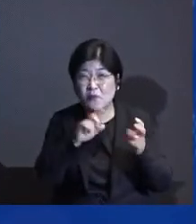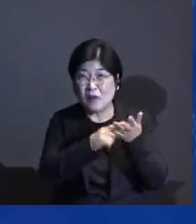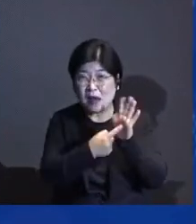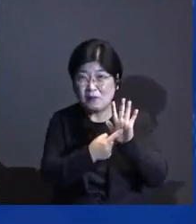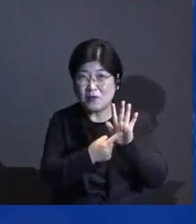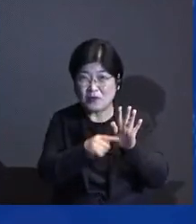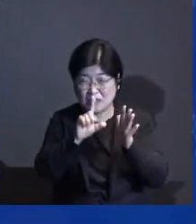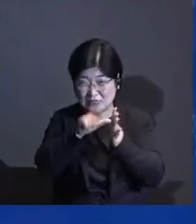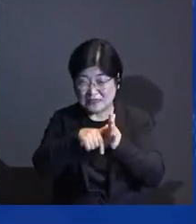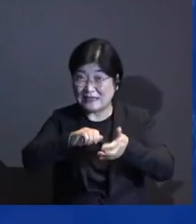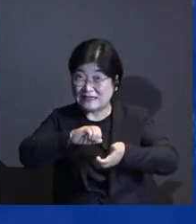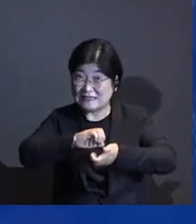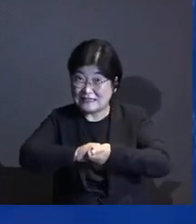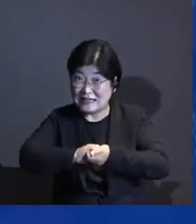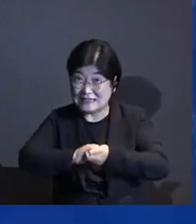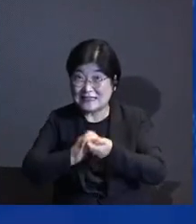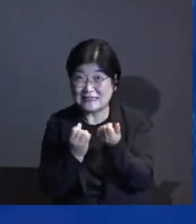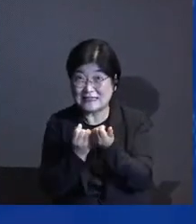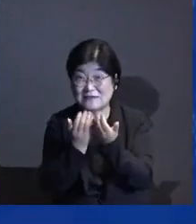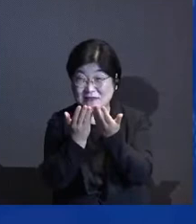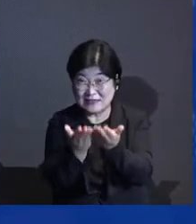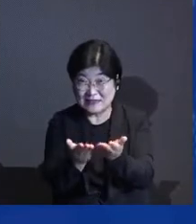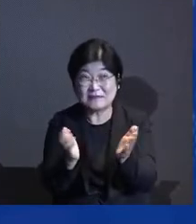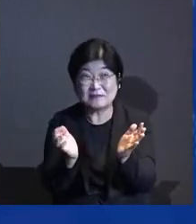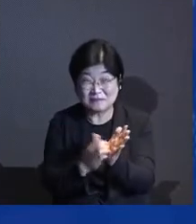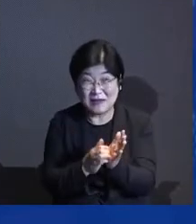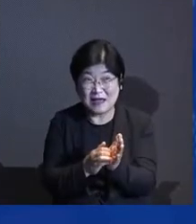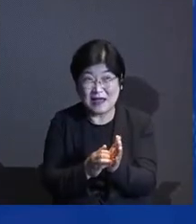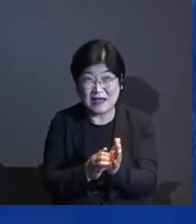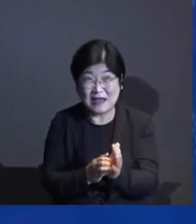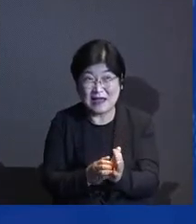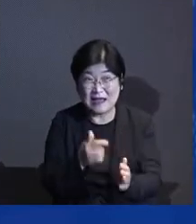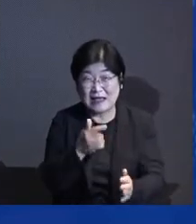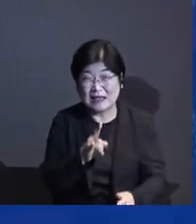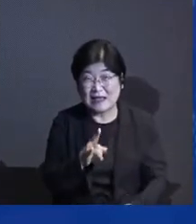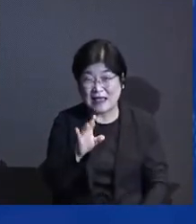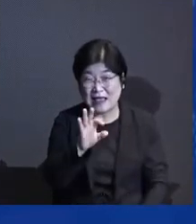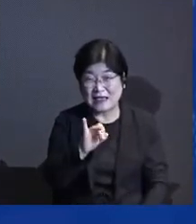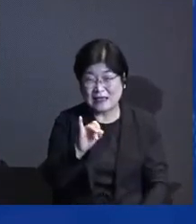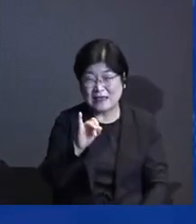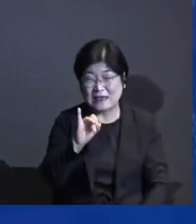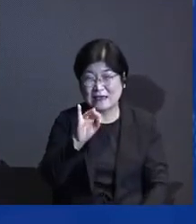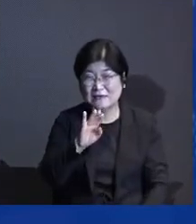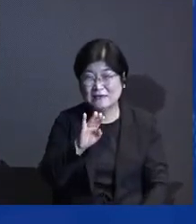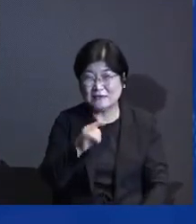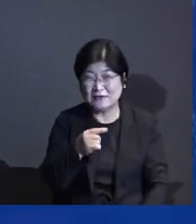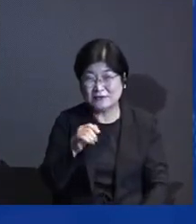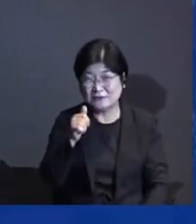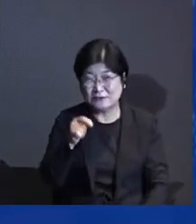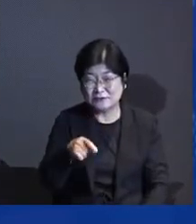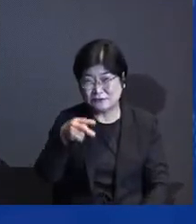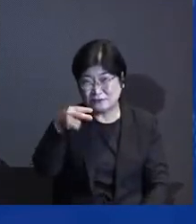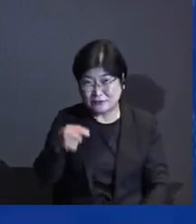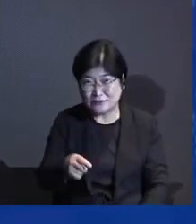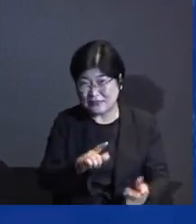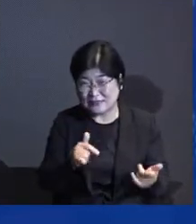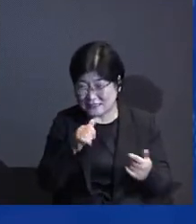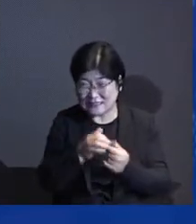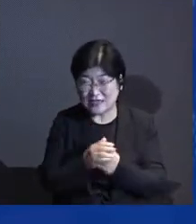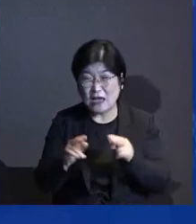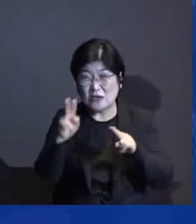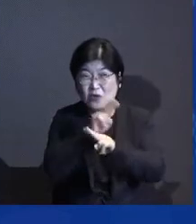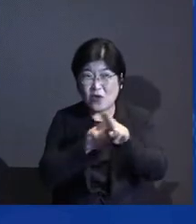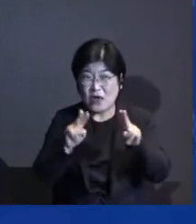this neighborhood project, because we were talking about four different countries. We visited Netherlands, Slovenia, and